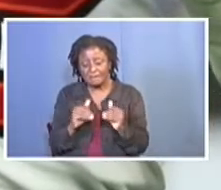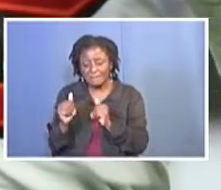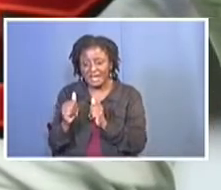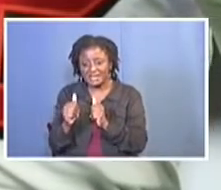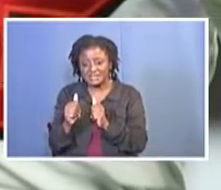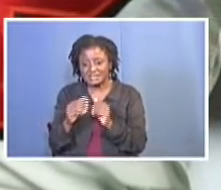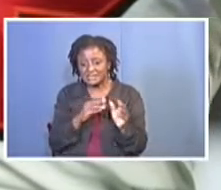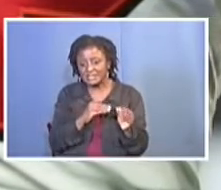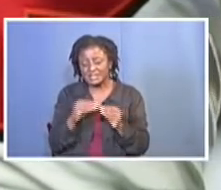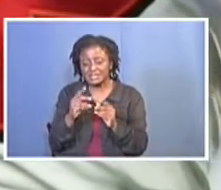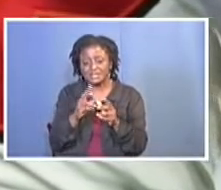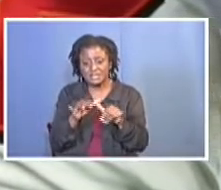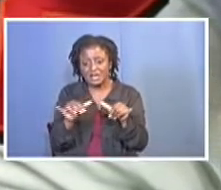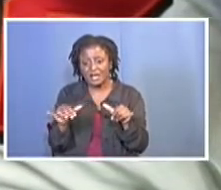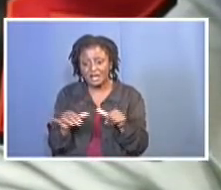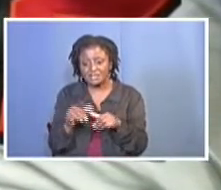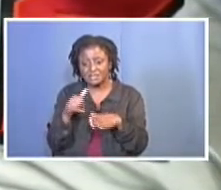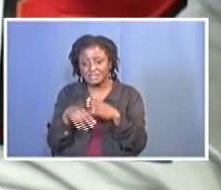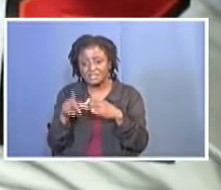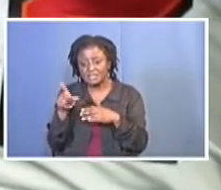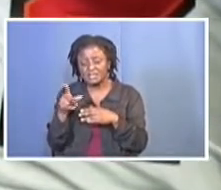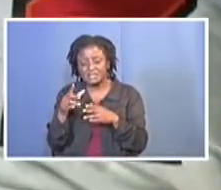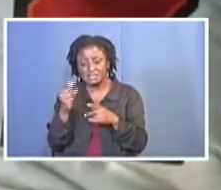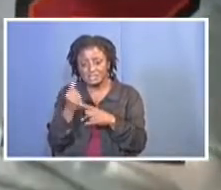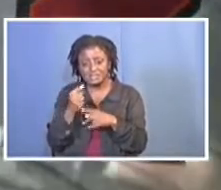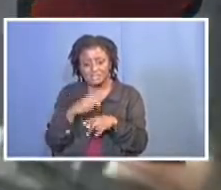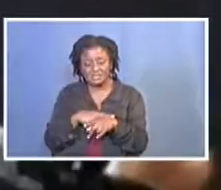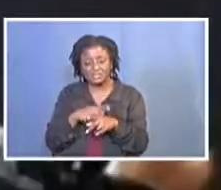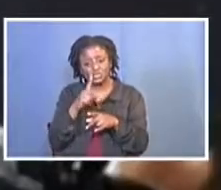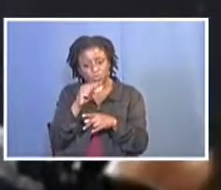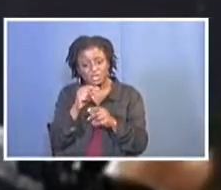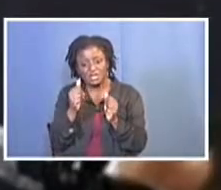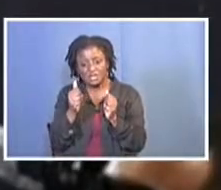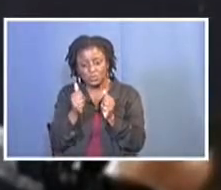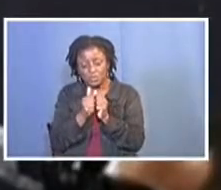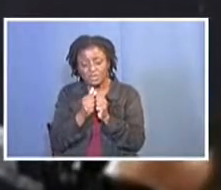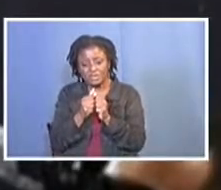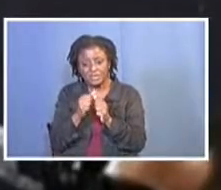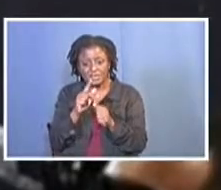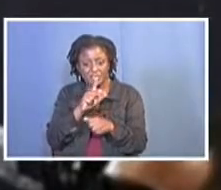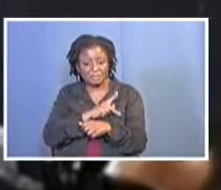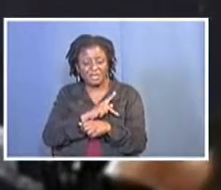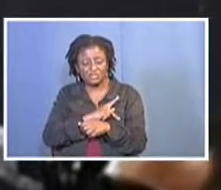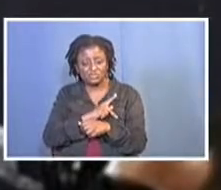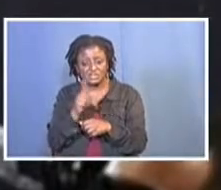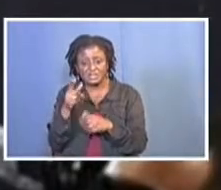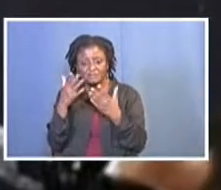84,250 in his 22 seasons, 20 of which were with the Patriots. Overall, Brady finishes with a